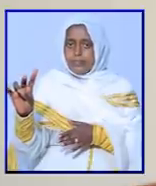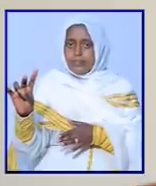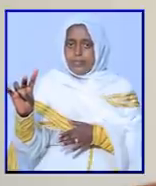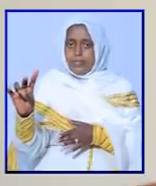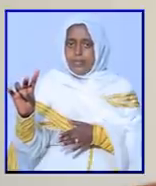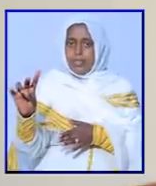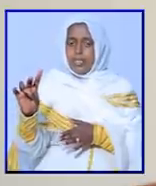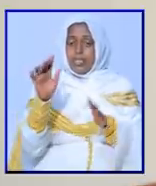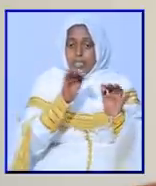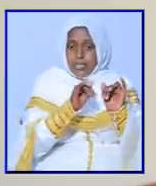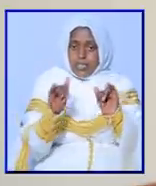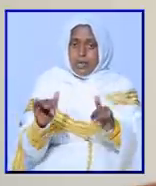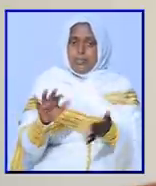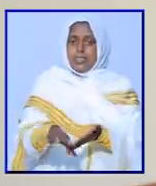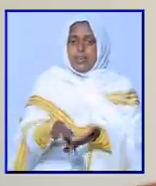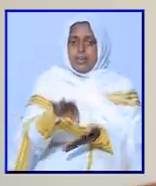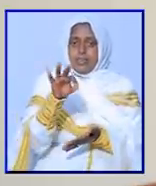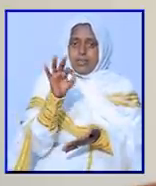27